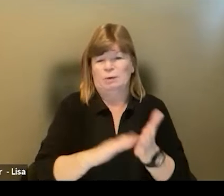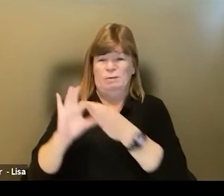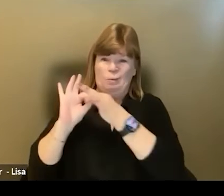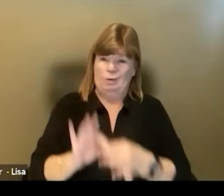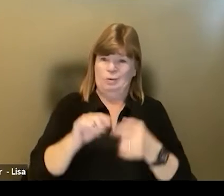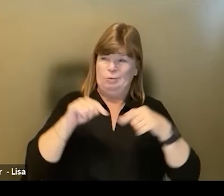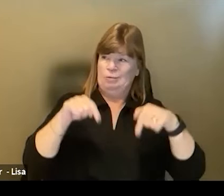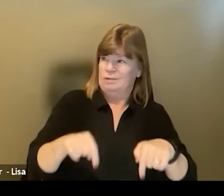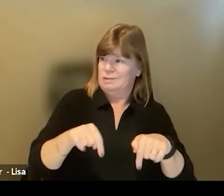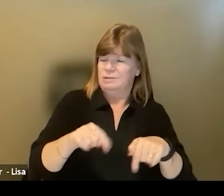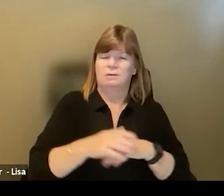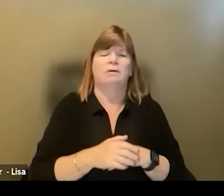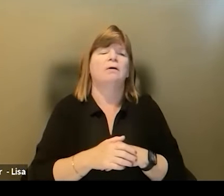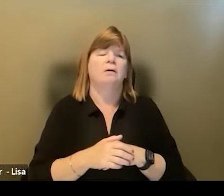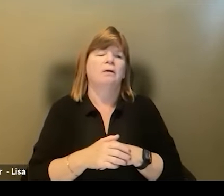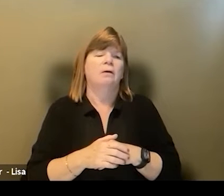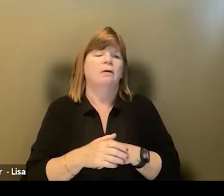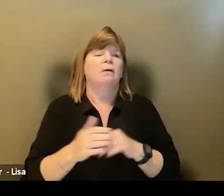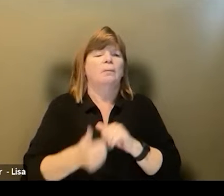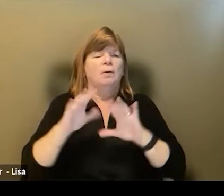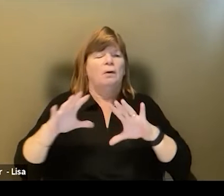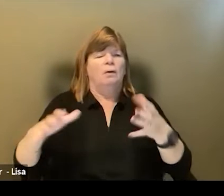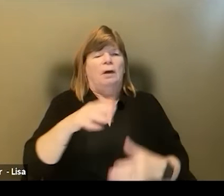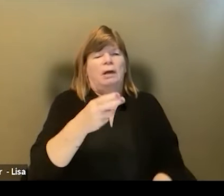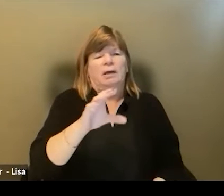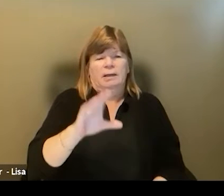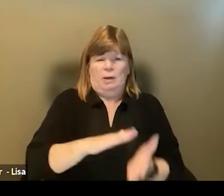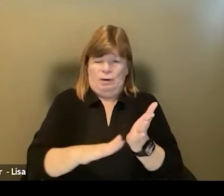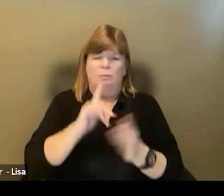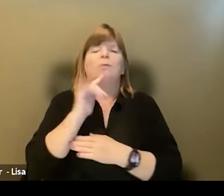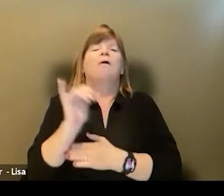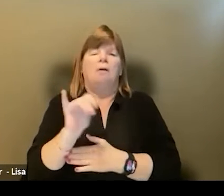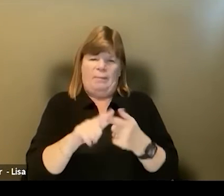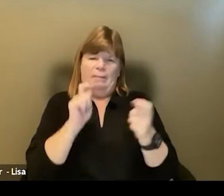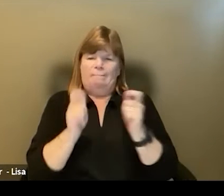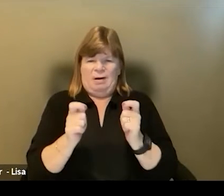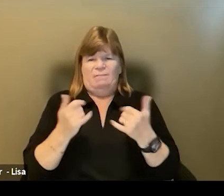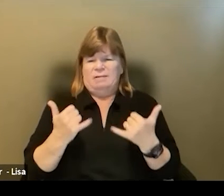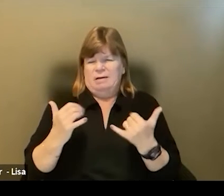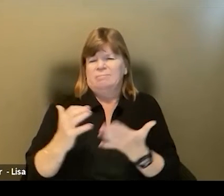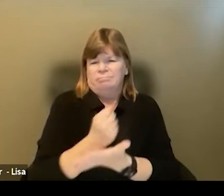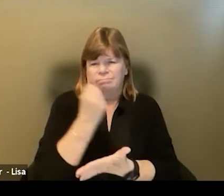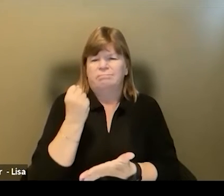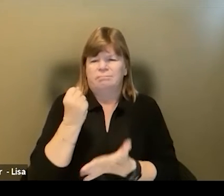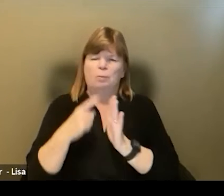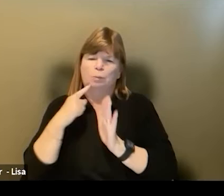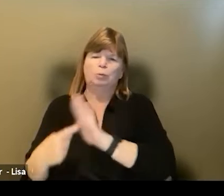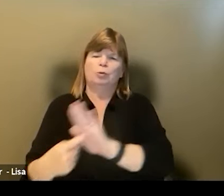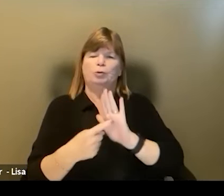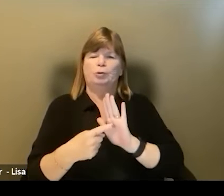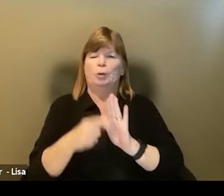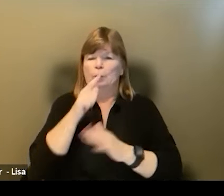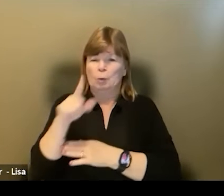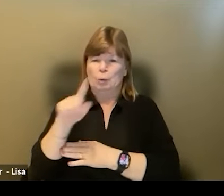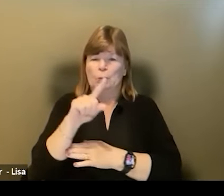this transition, the population of Hoosier Care Connect waiver will also be modified during this timeframe to reflect that